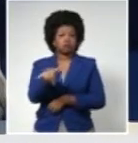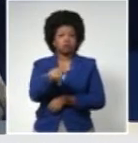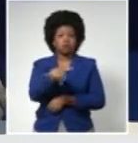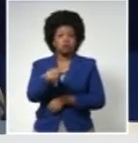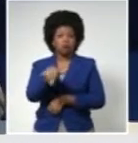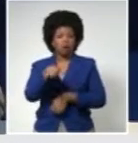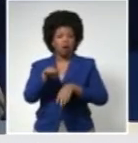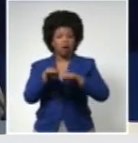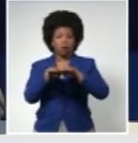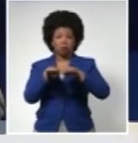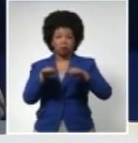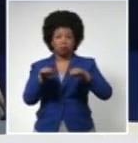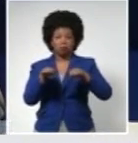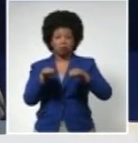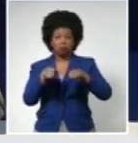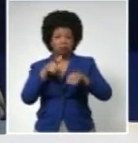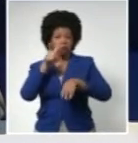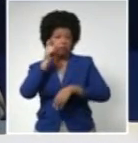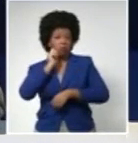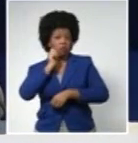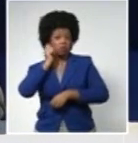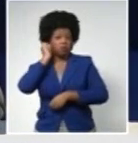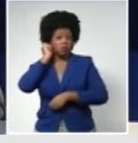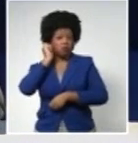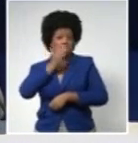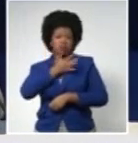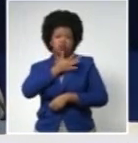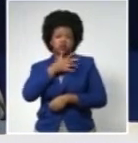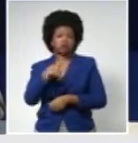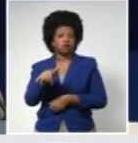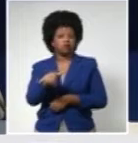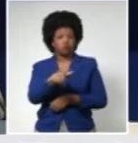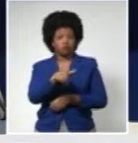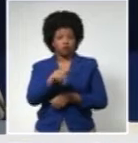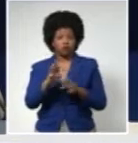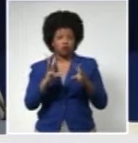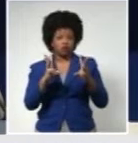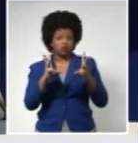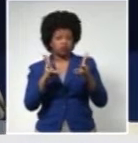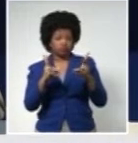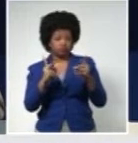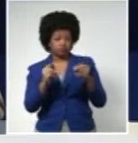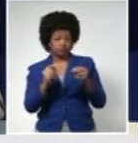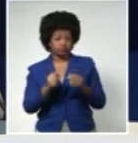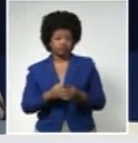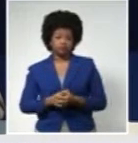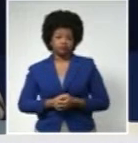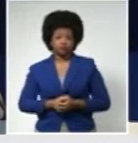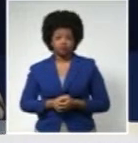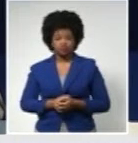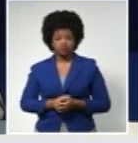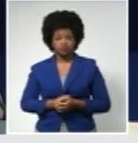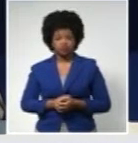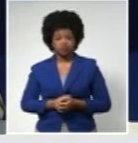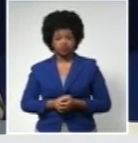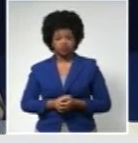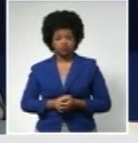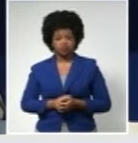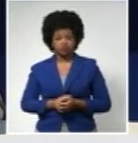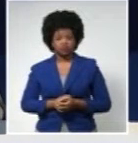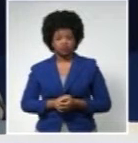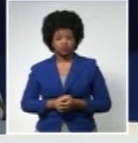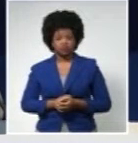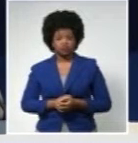The three cases were asymptomatic, and the number of these cases is on the rise